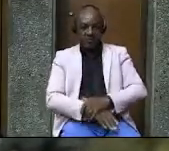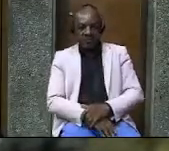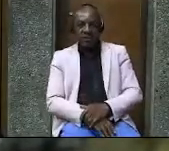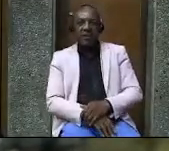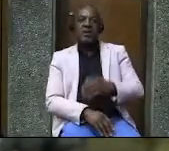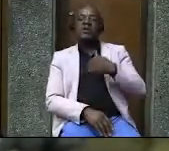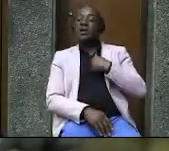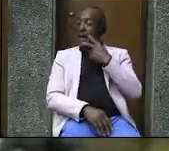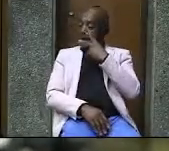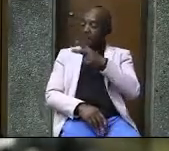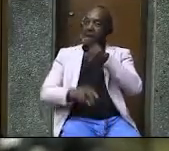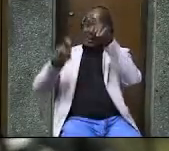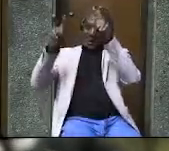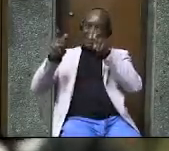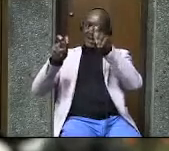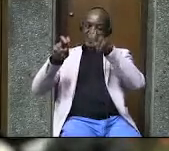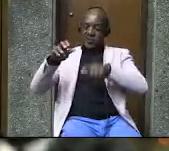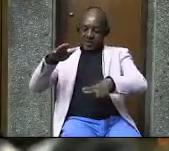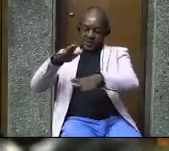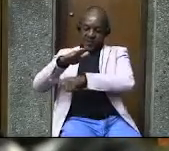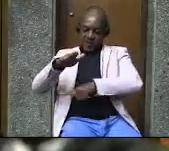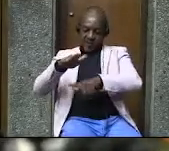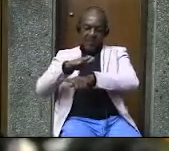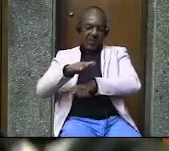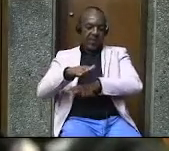iland around Sibukeng.